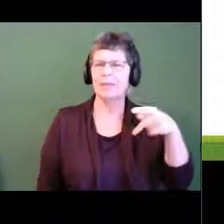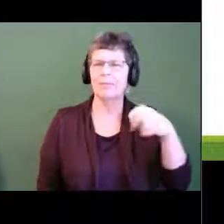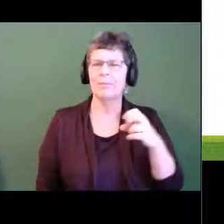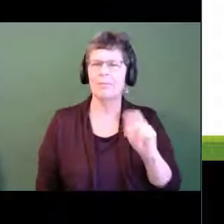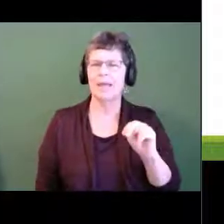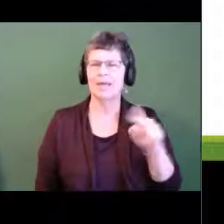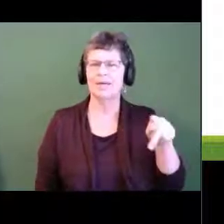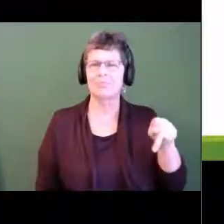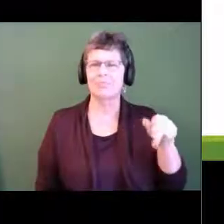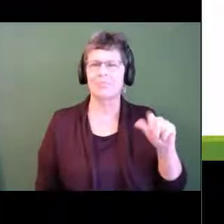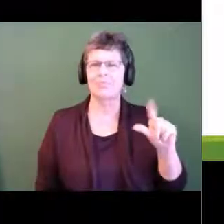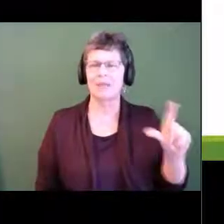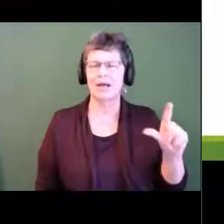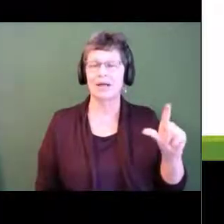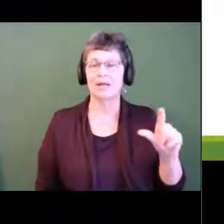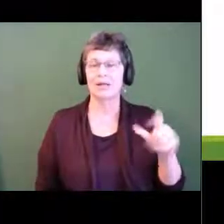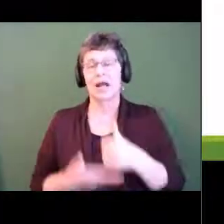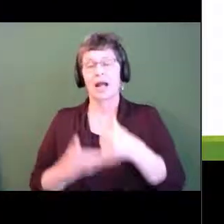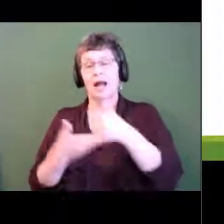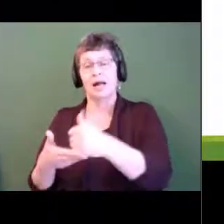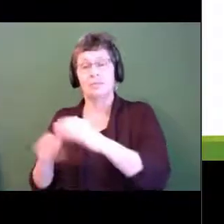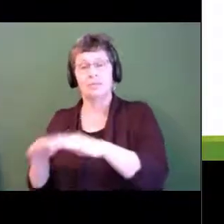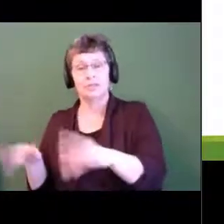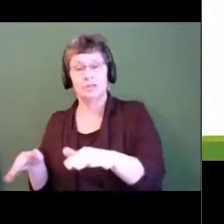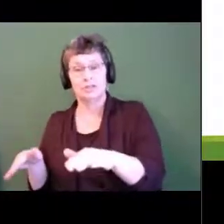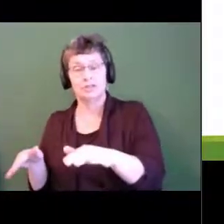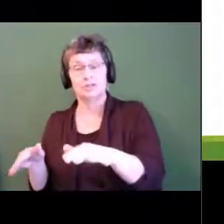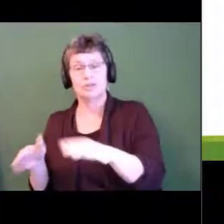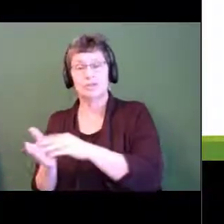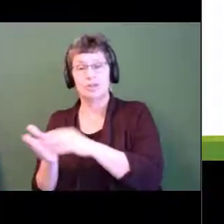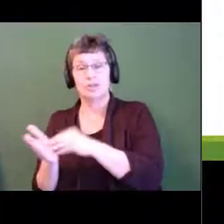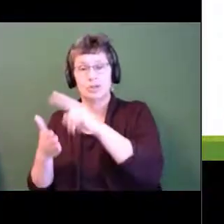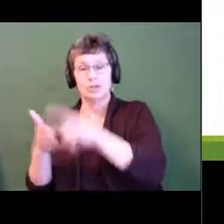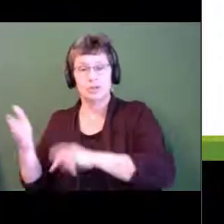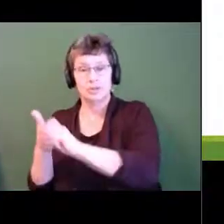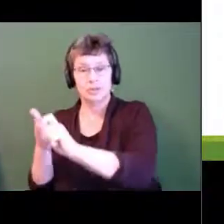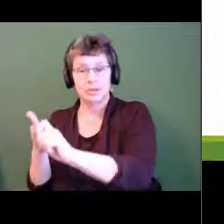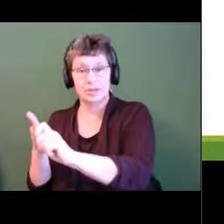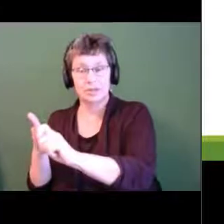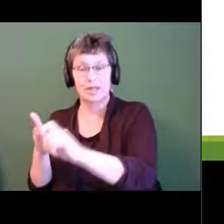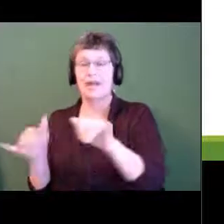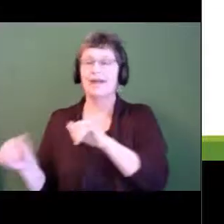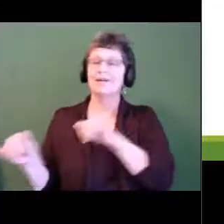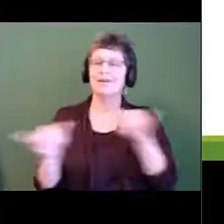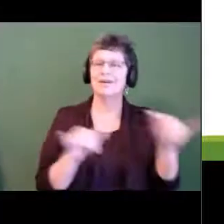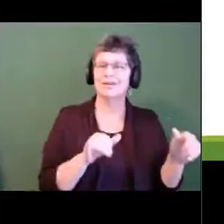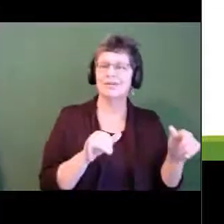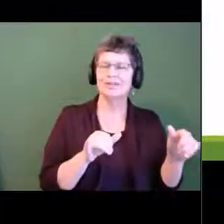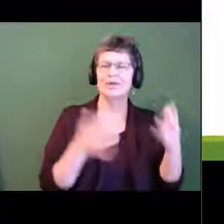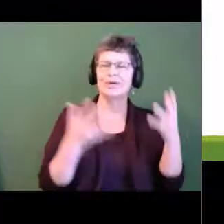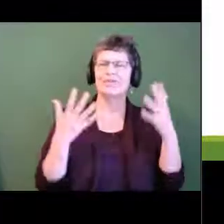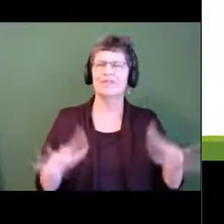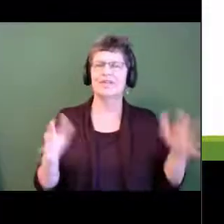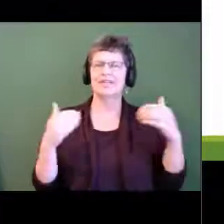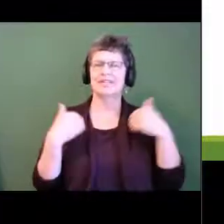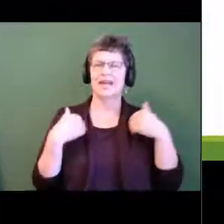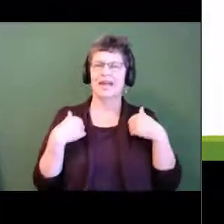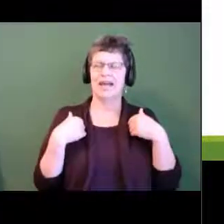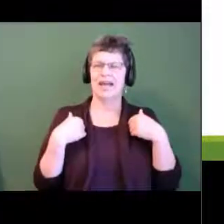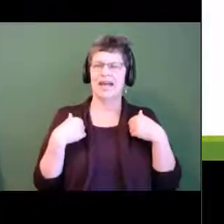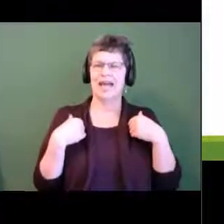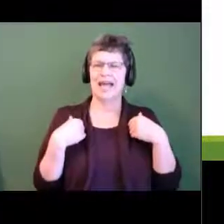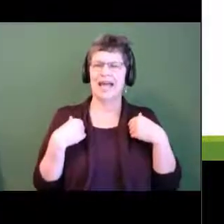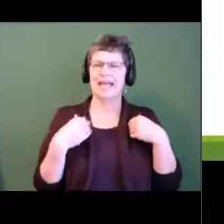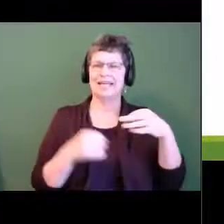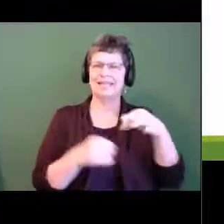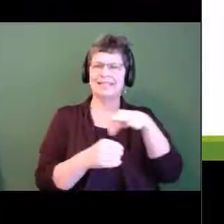creating connection between the generations, and also ended with a tea where people came face to face and